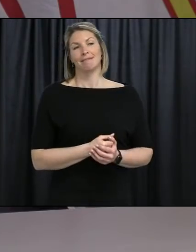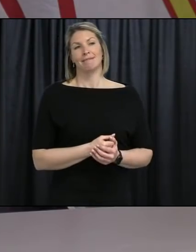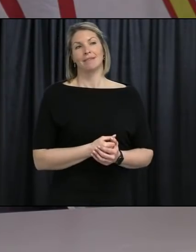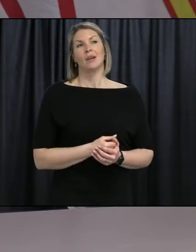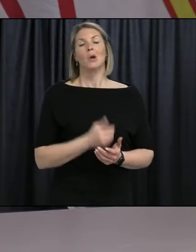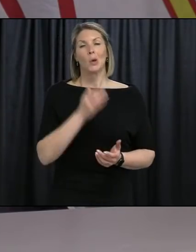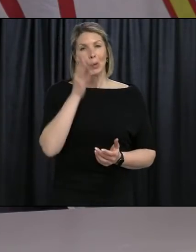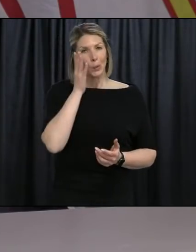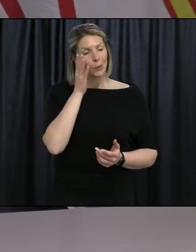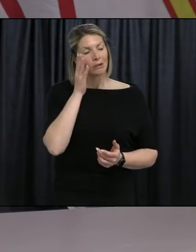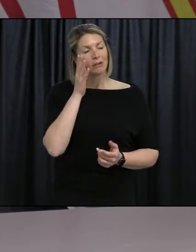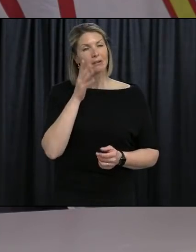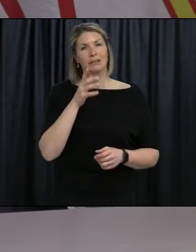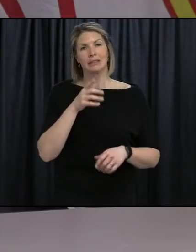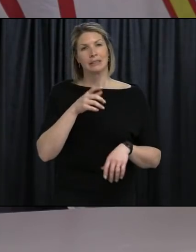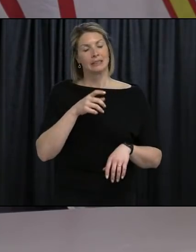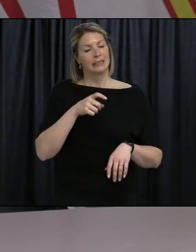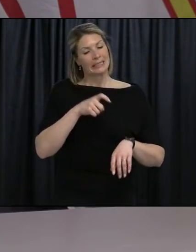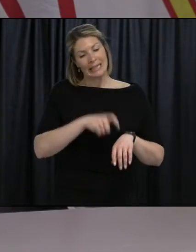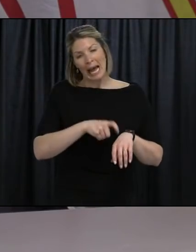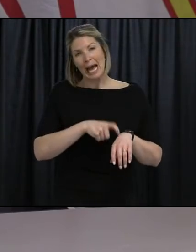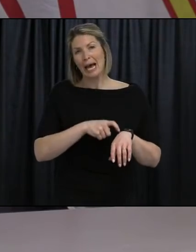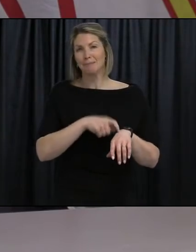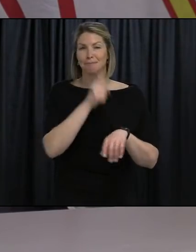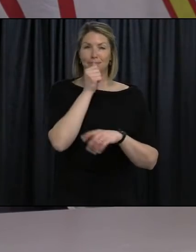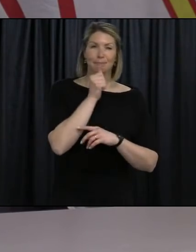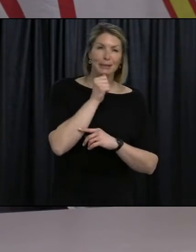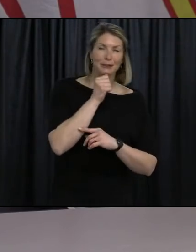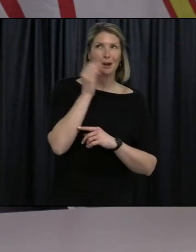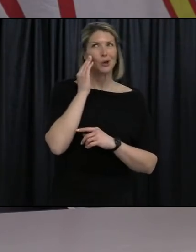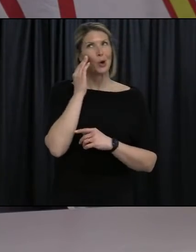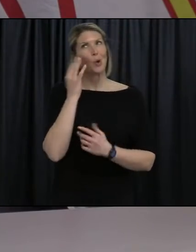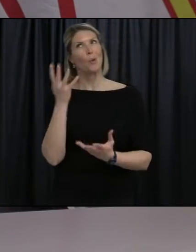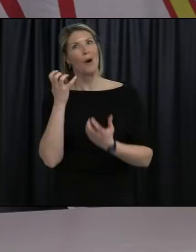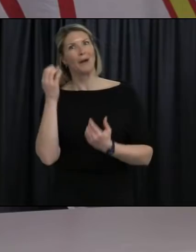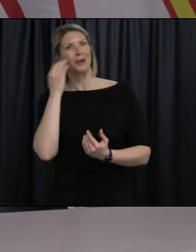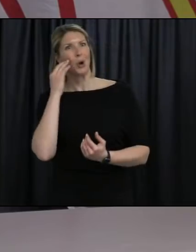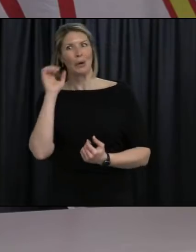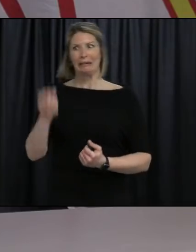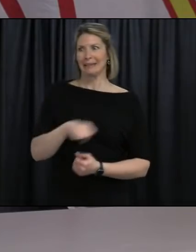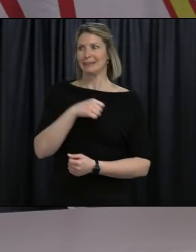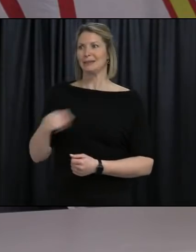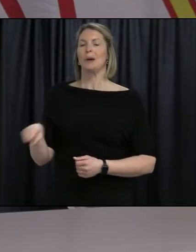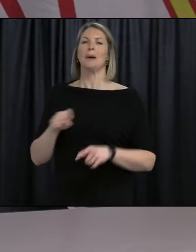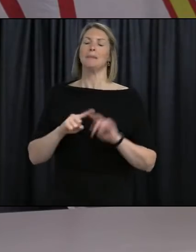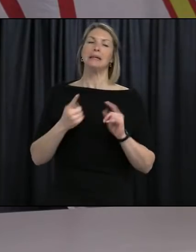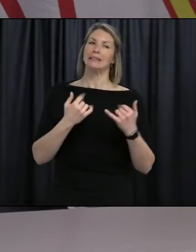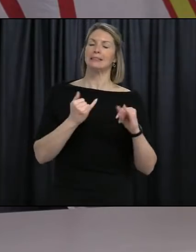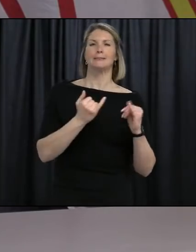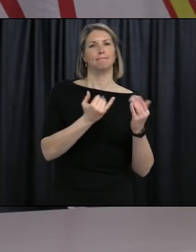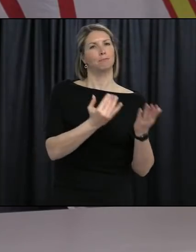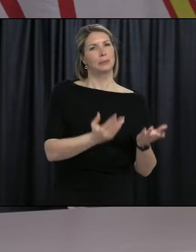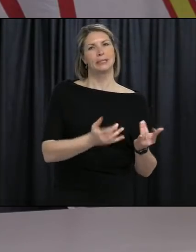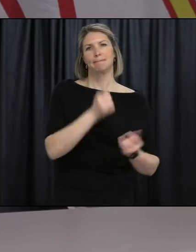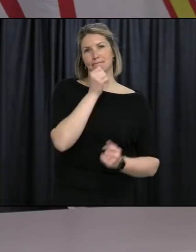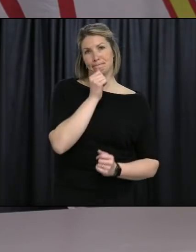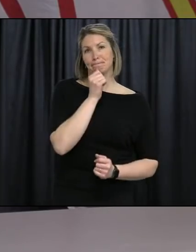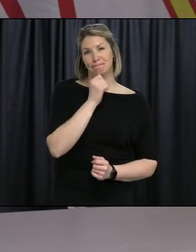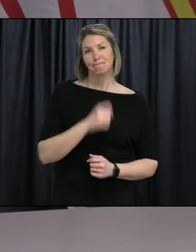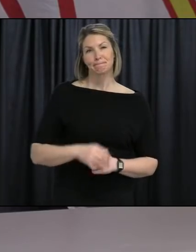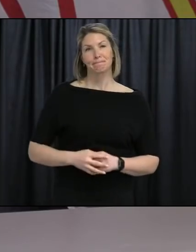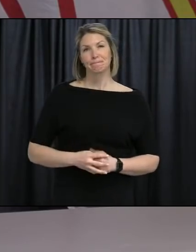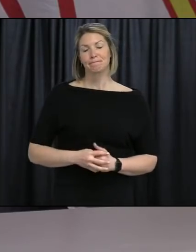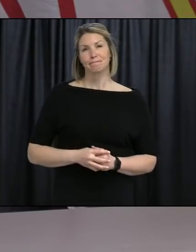going to take a little bit of time. I know everybody is really anxious to know that, but I think it is going to take us a bit of time.